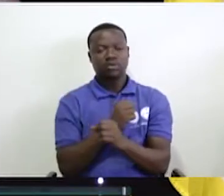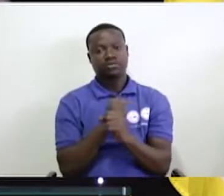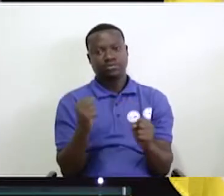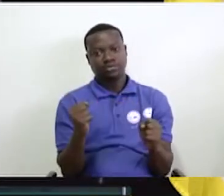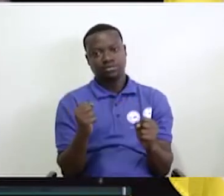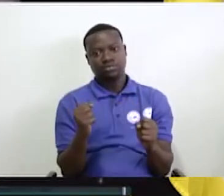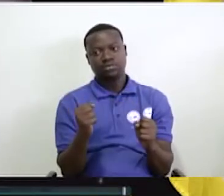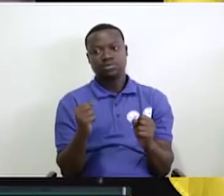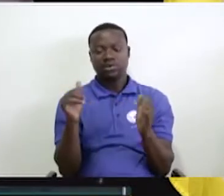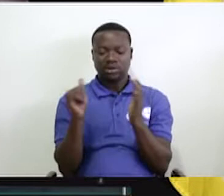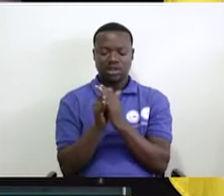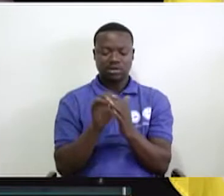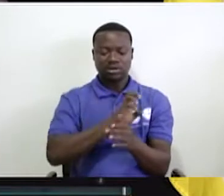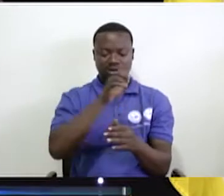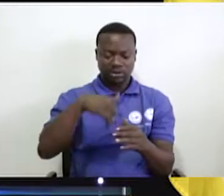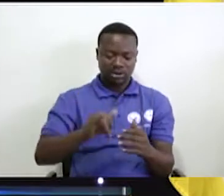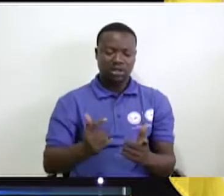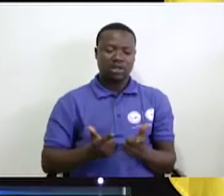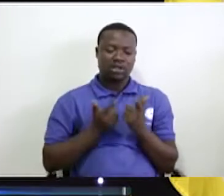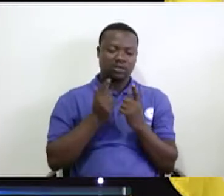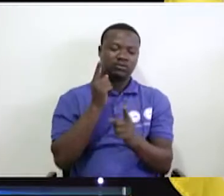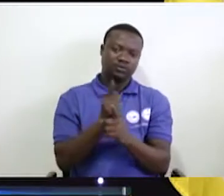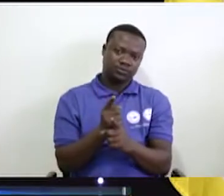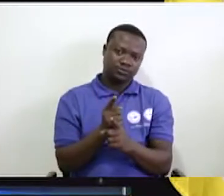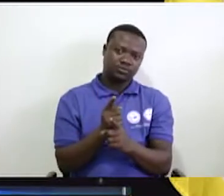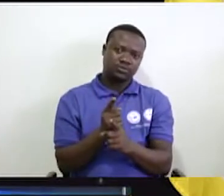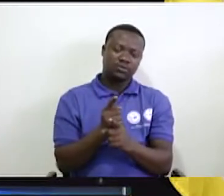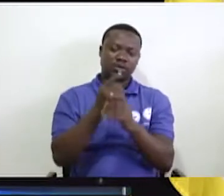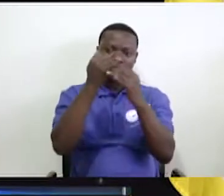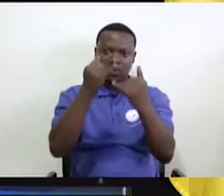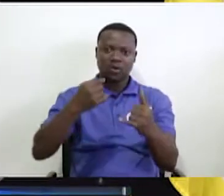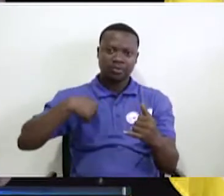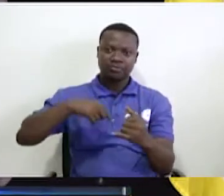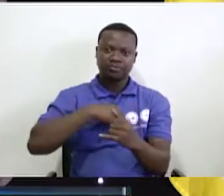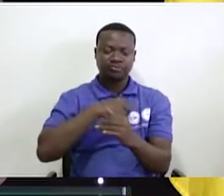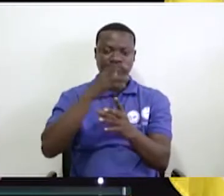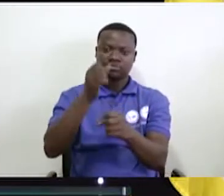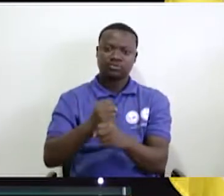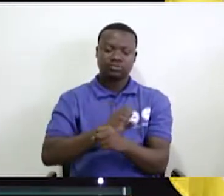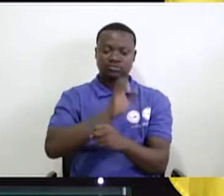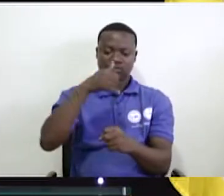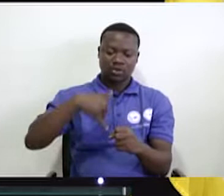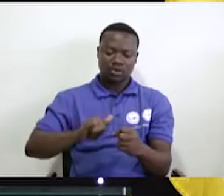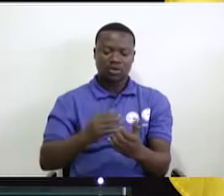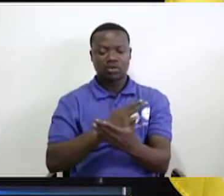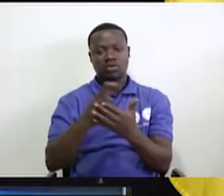which is the eternal life. And then we have received the eternal Holy